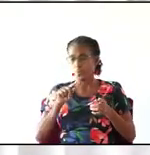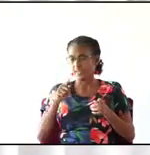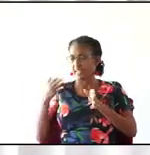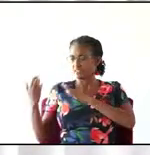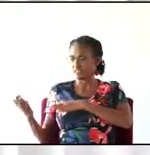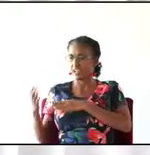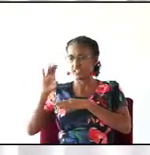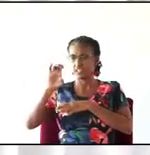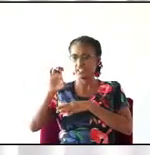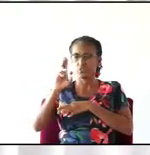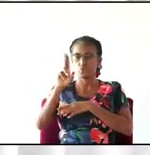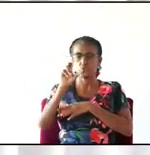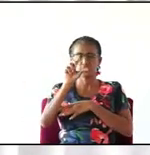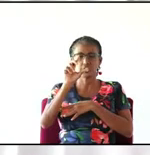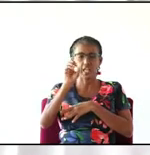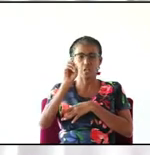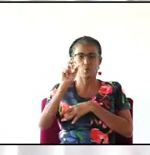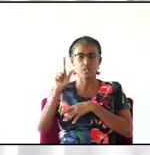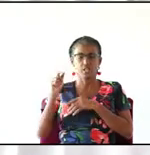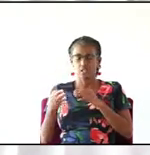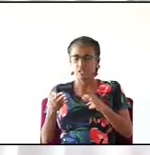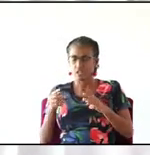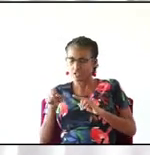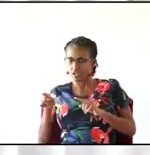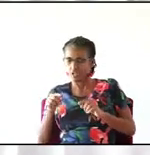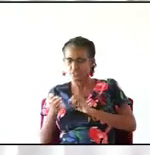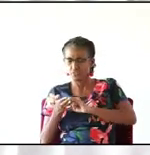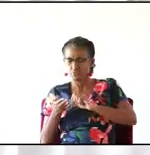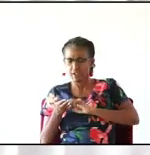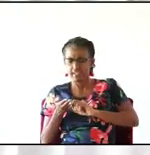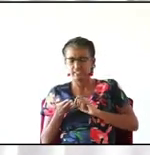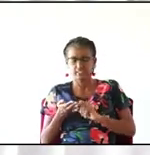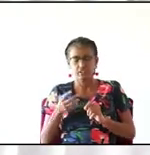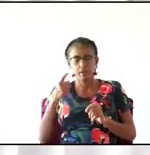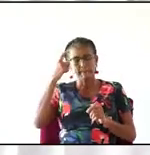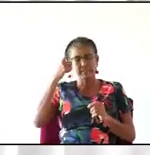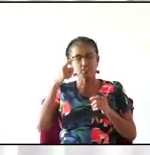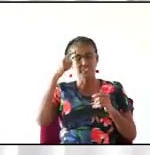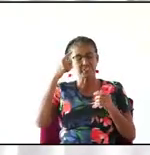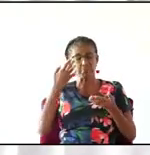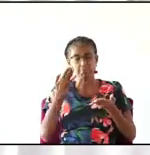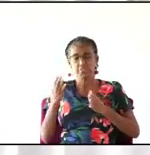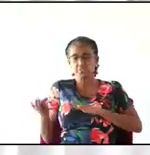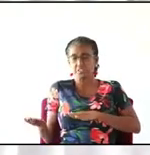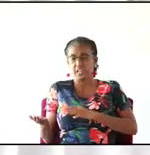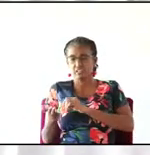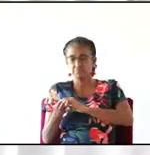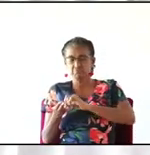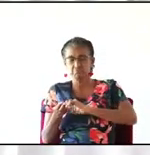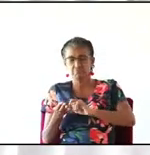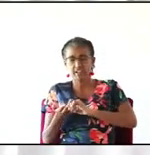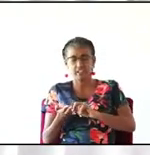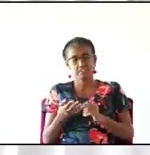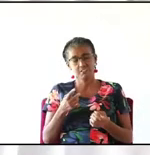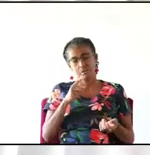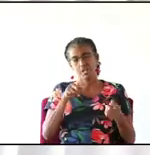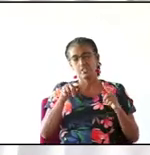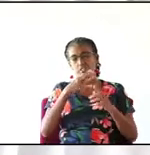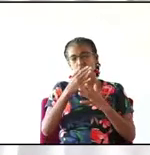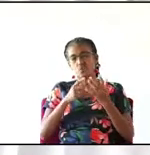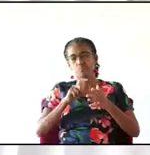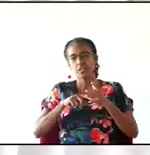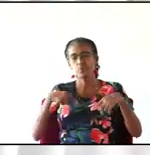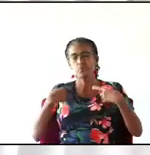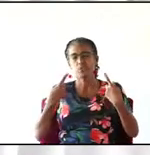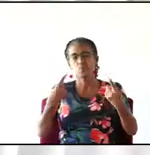gone. Serious darkness you go through, and it's a real struggle. And sometimes you see people going through those illnesses, and